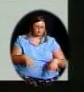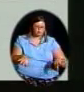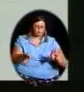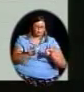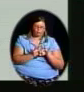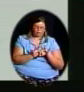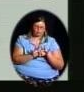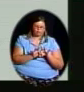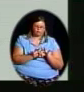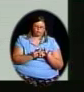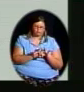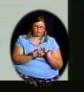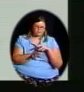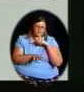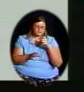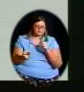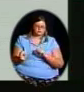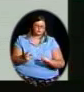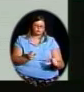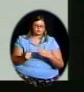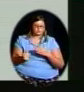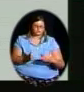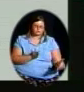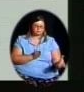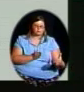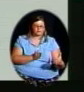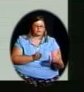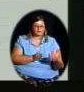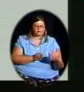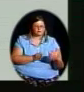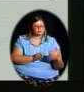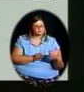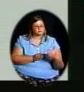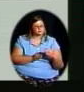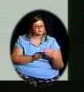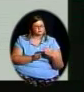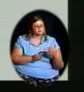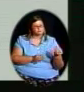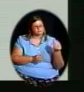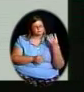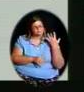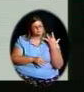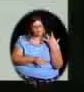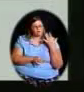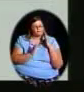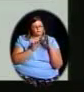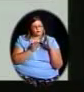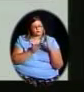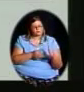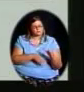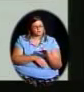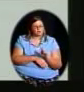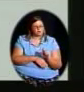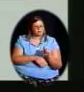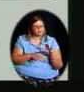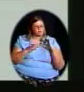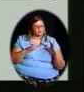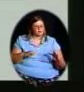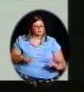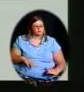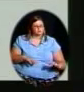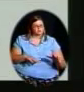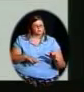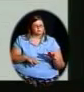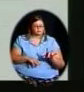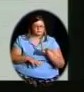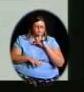It takes a lot of strategic planning, a lot of proactive approach, certainly focusing on our customers, making sure everyone's doing their personal